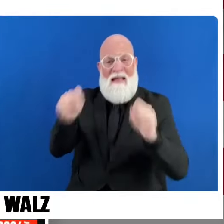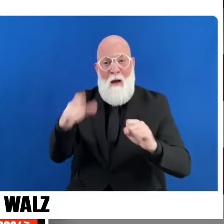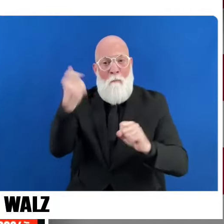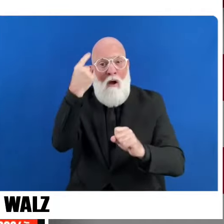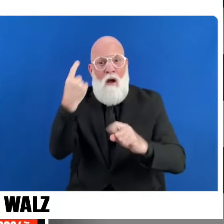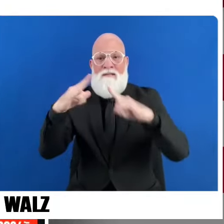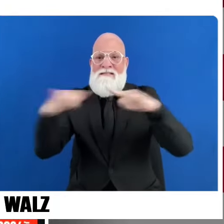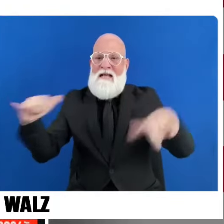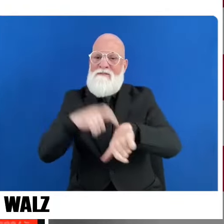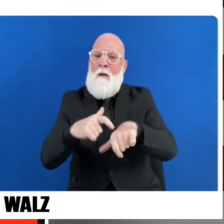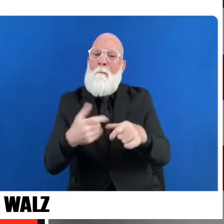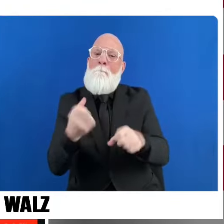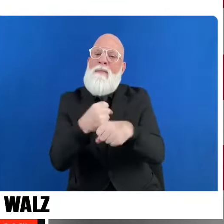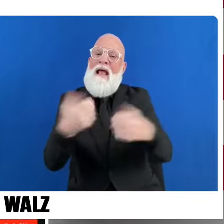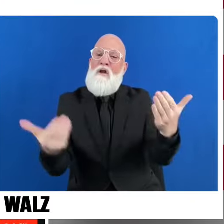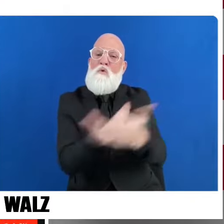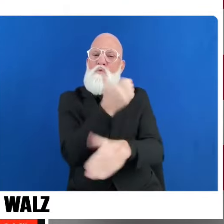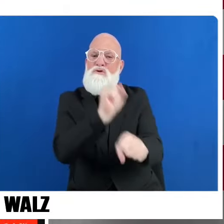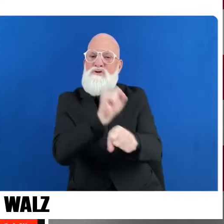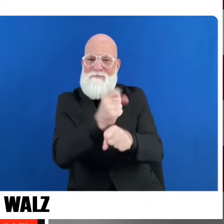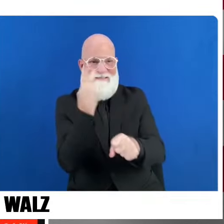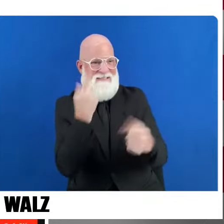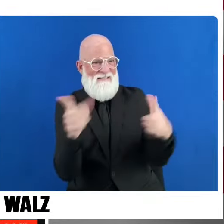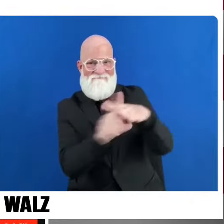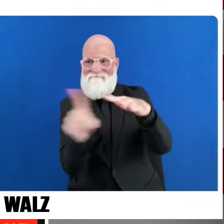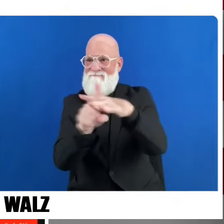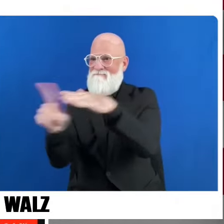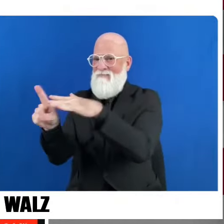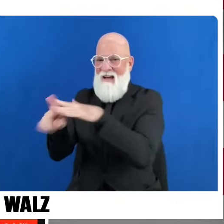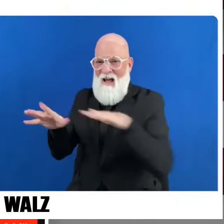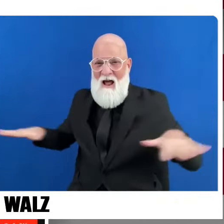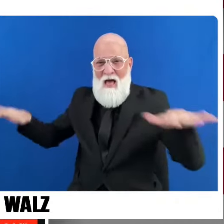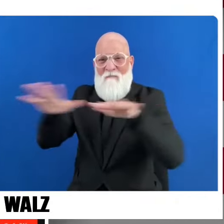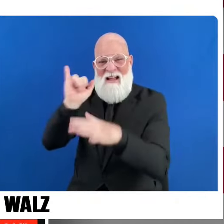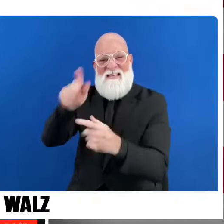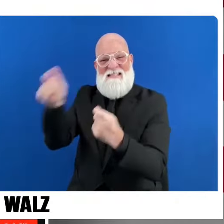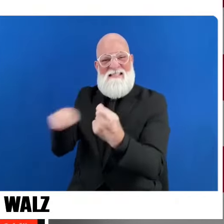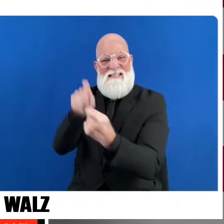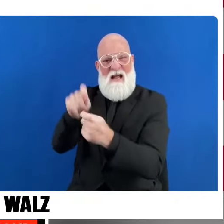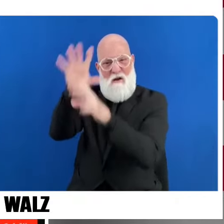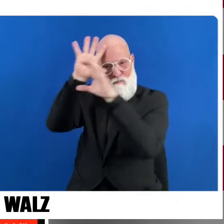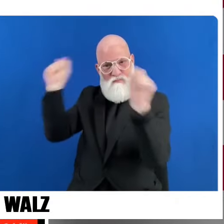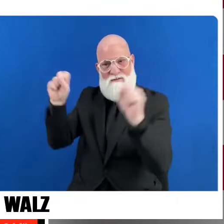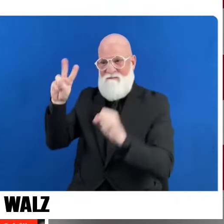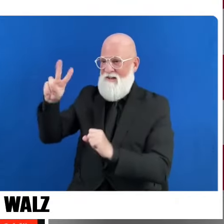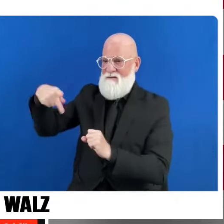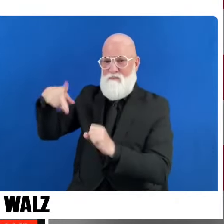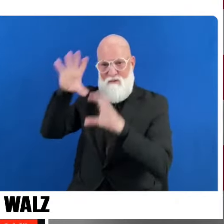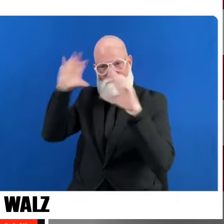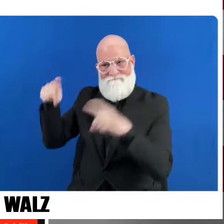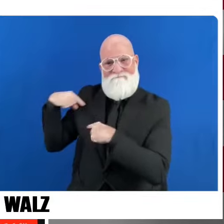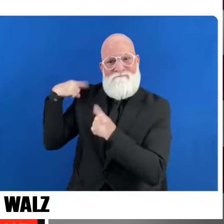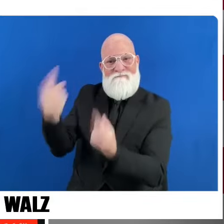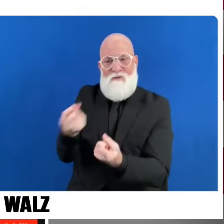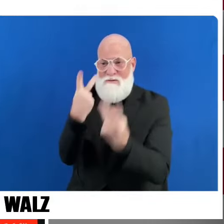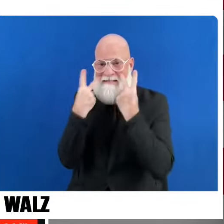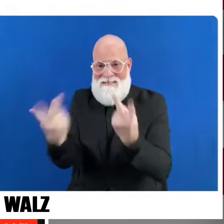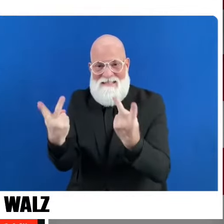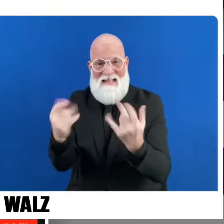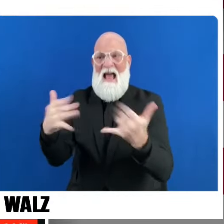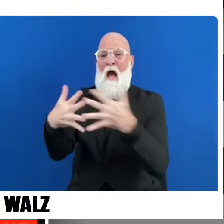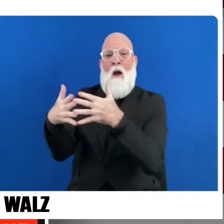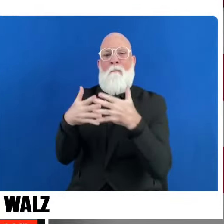the country. That's exactly what this administration has done. We are seeing us becoming an energy superpower for the future, not just the current. And